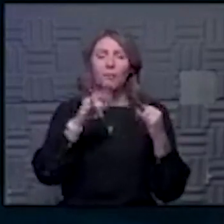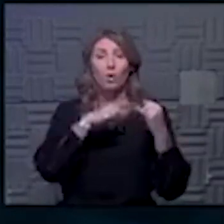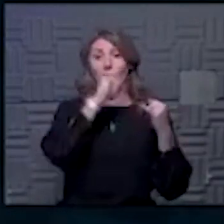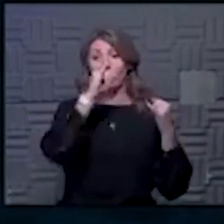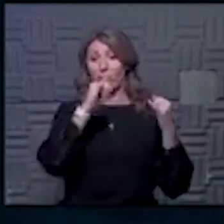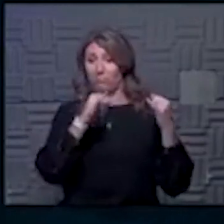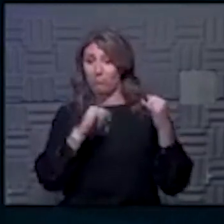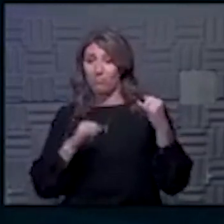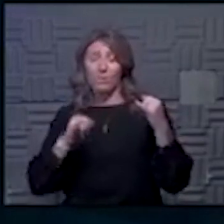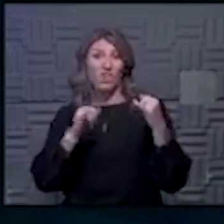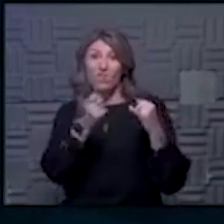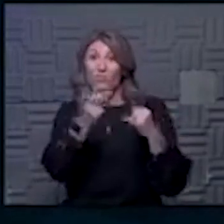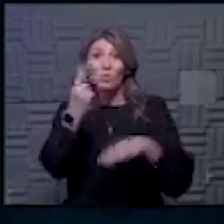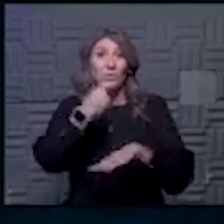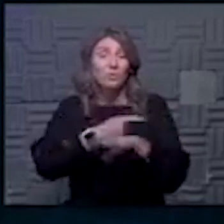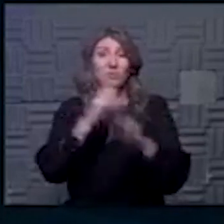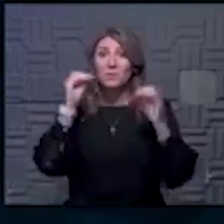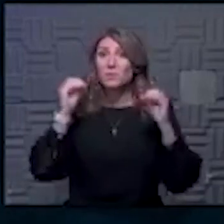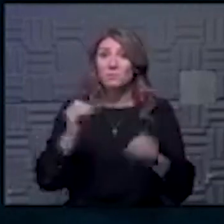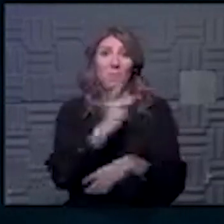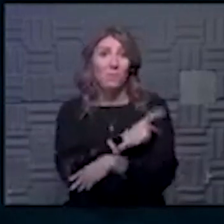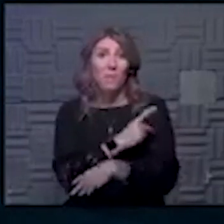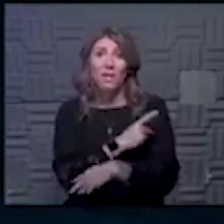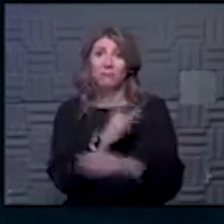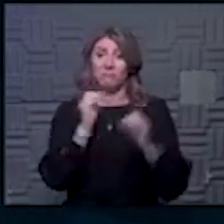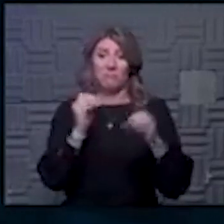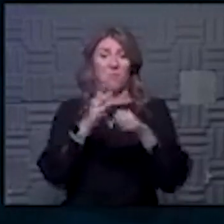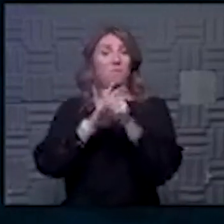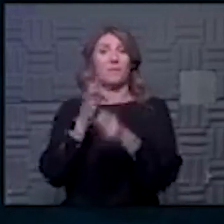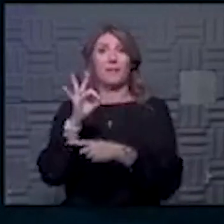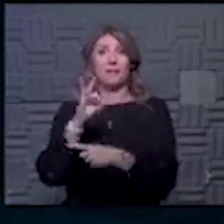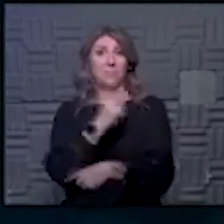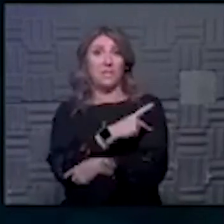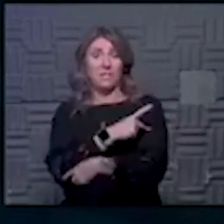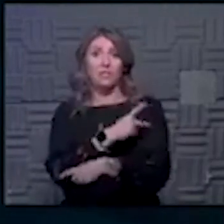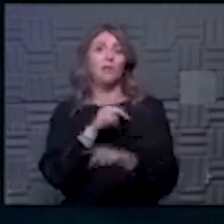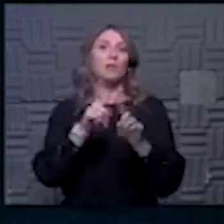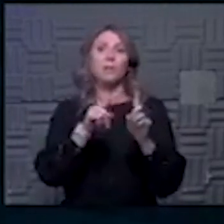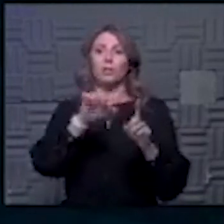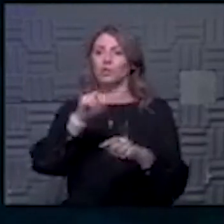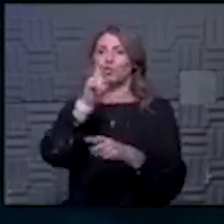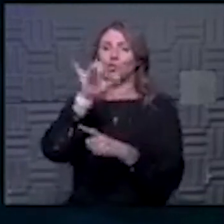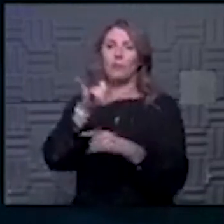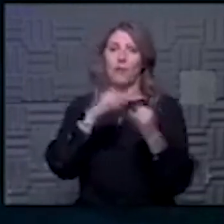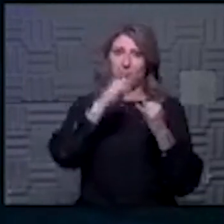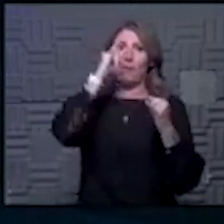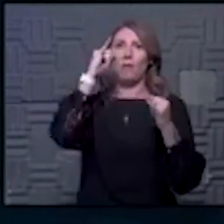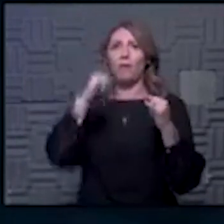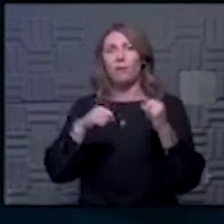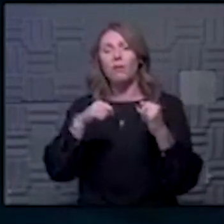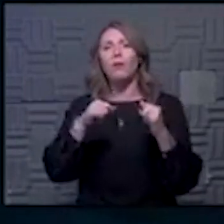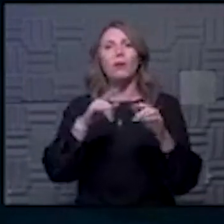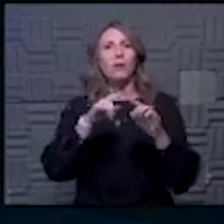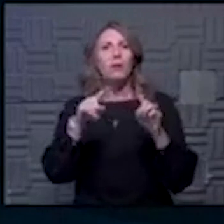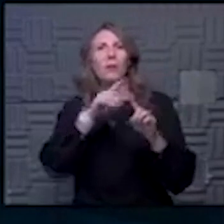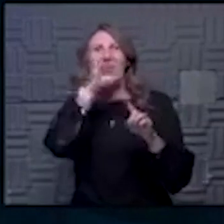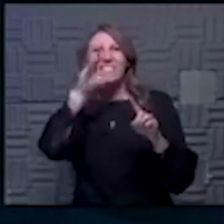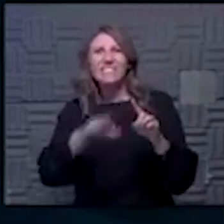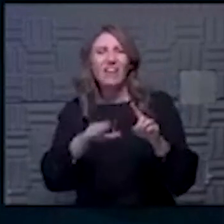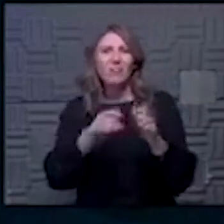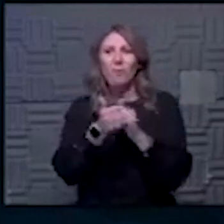a few days we had no patients, no COVID patients in the hospital. But in July, again, it went up. But we never went